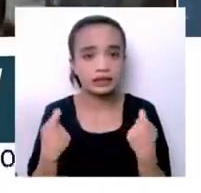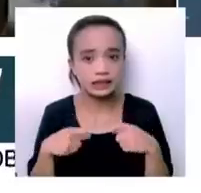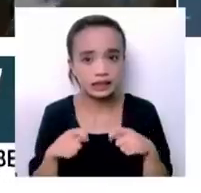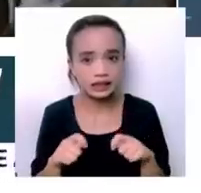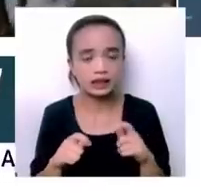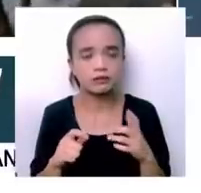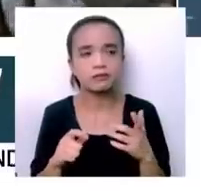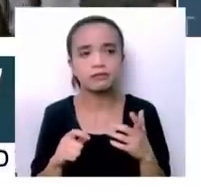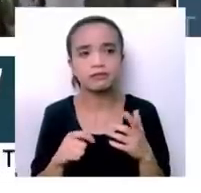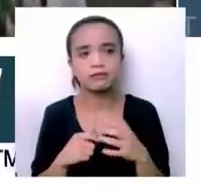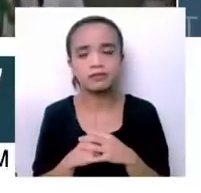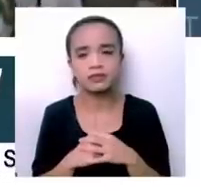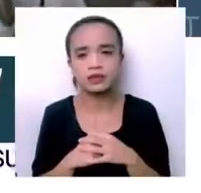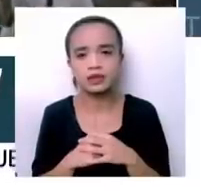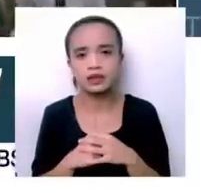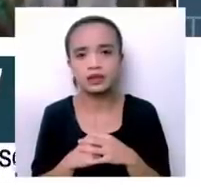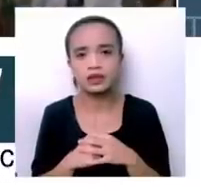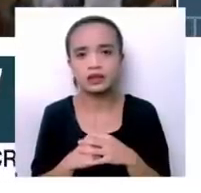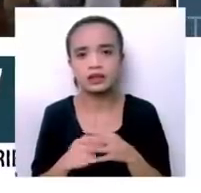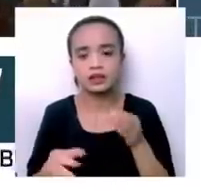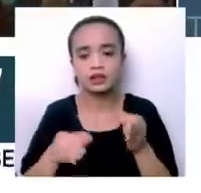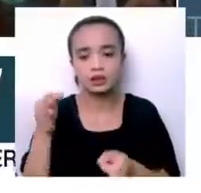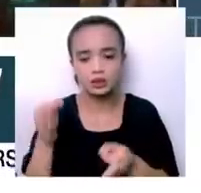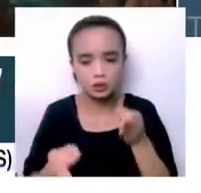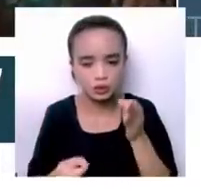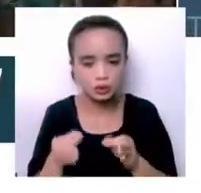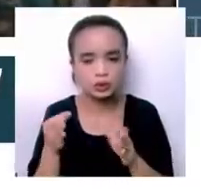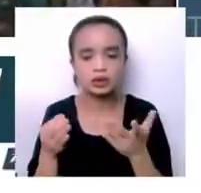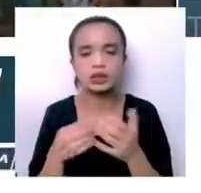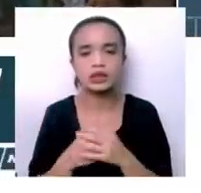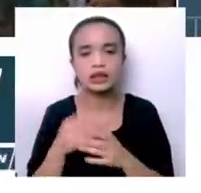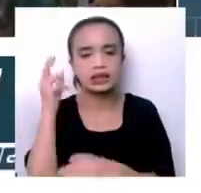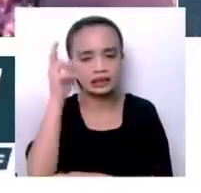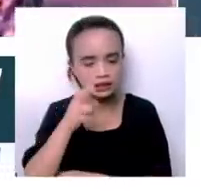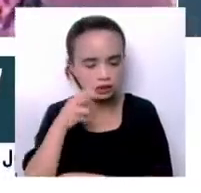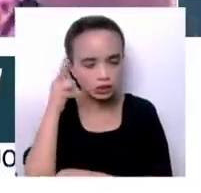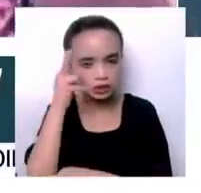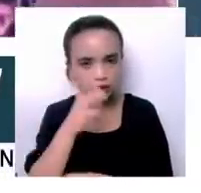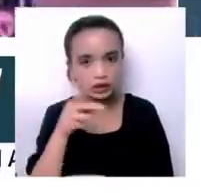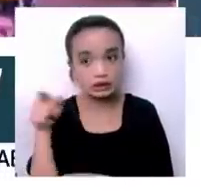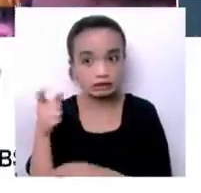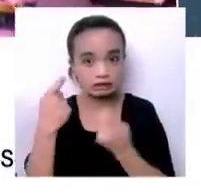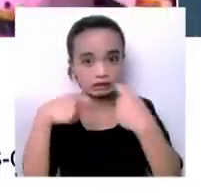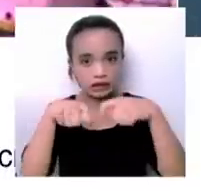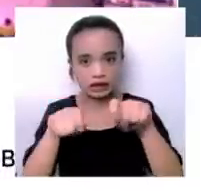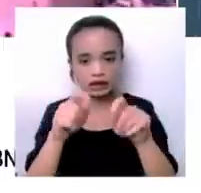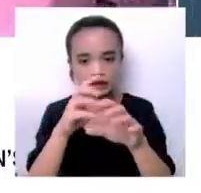and justice and history as they try to reclaim Malacañang.